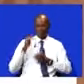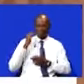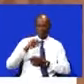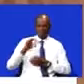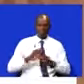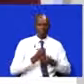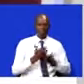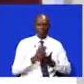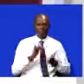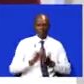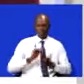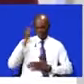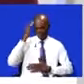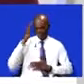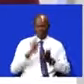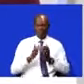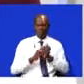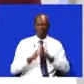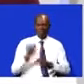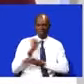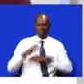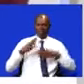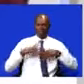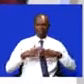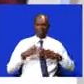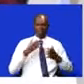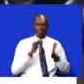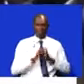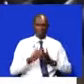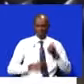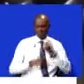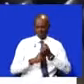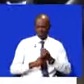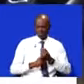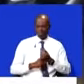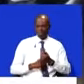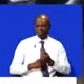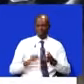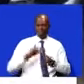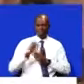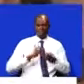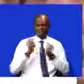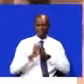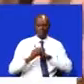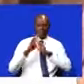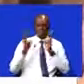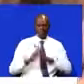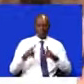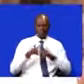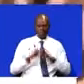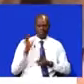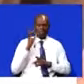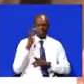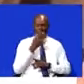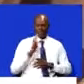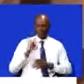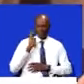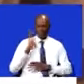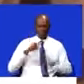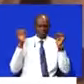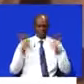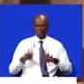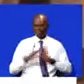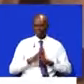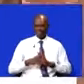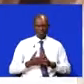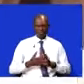to make sure they realize this. Jatelo no. No kwa piny duto mar nywako lwede ge lokruok e kor Lwasi. The color of the water has nothing to do with the